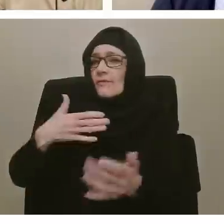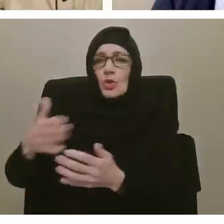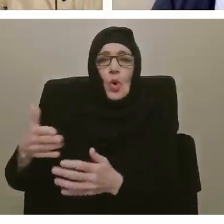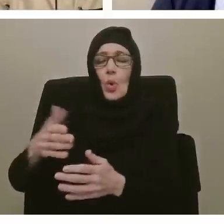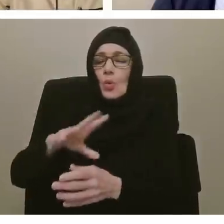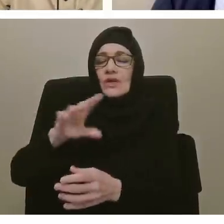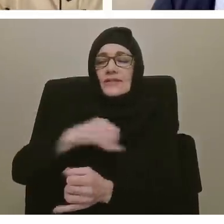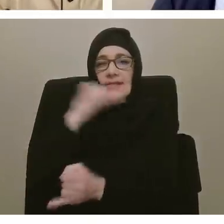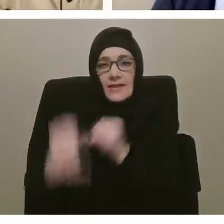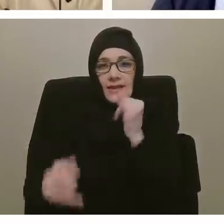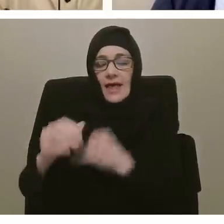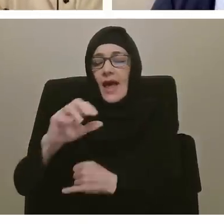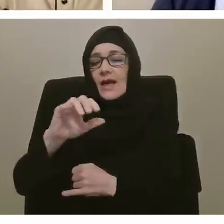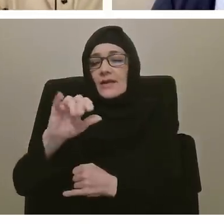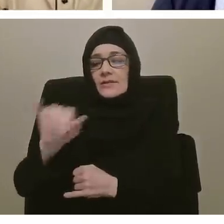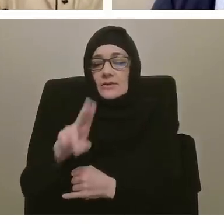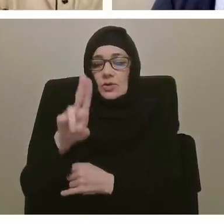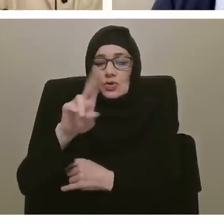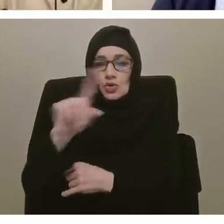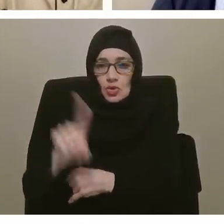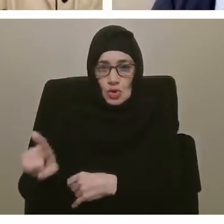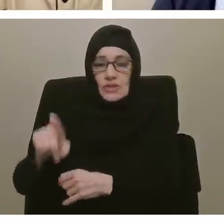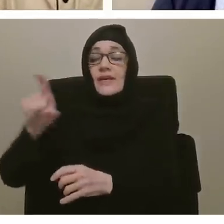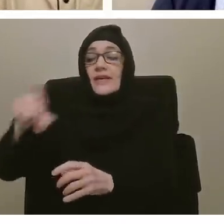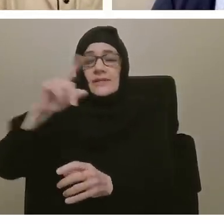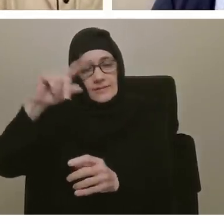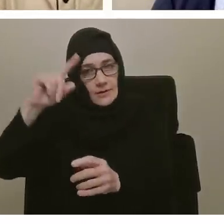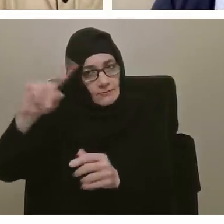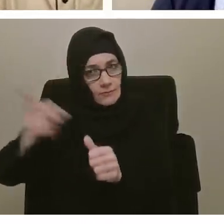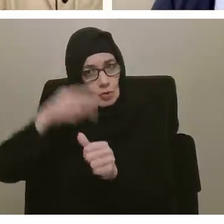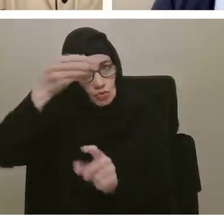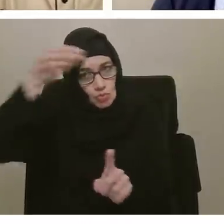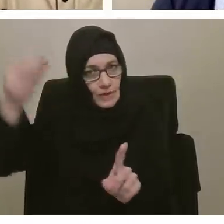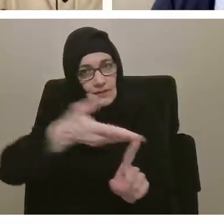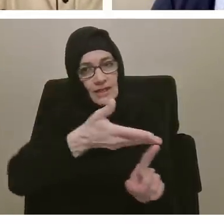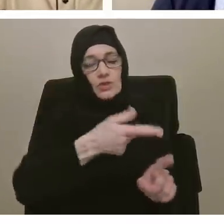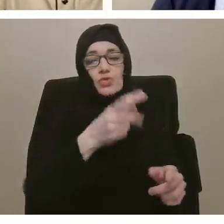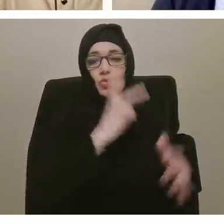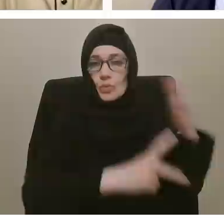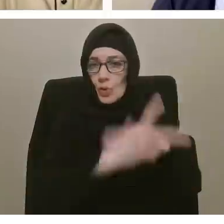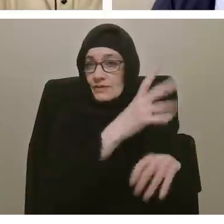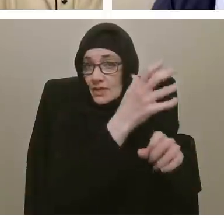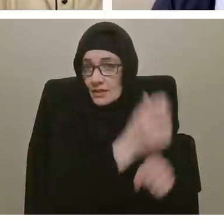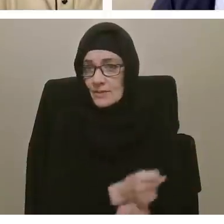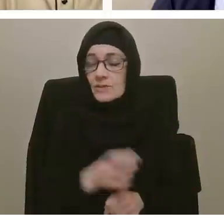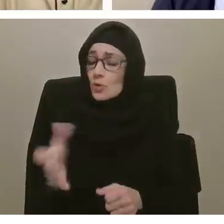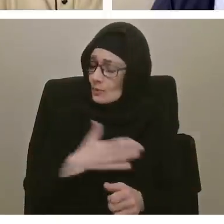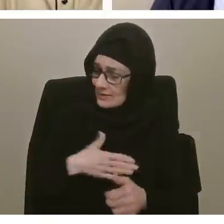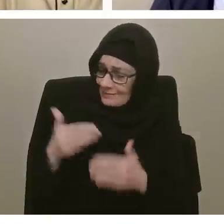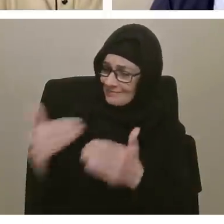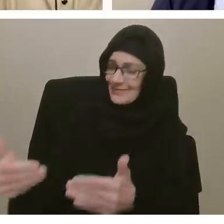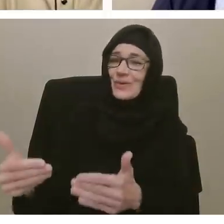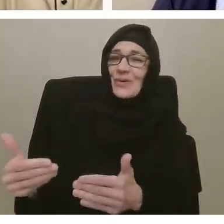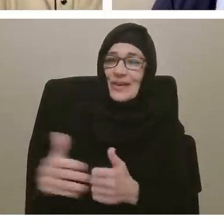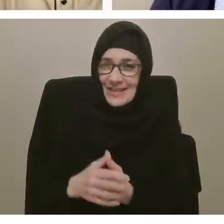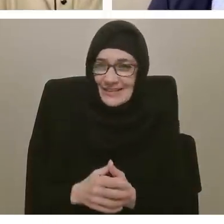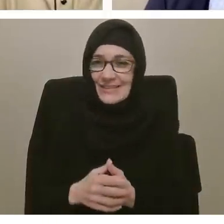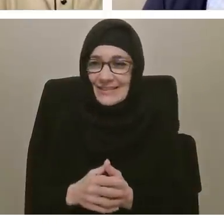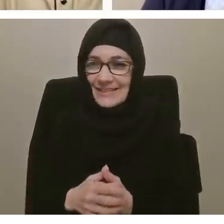very first revelation to our beloved Prophet, sallallahu alayhi wa sallam. So, Sheikh, now why don't you get us started with the Nahi Ta'ala?